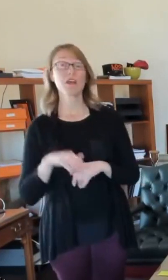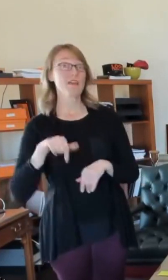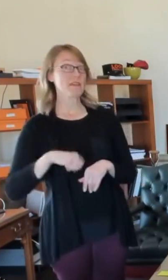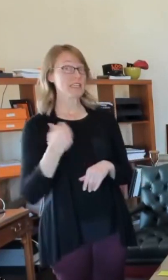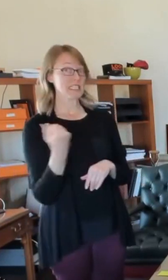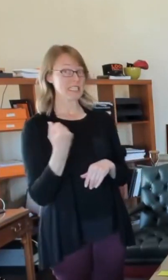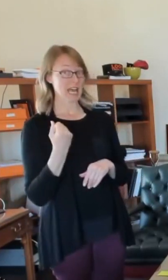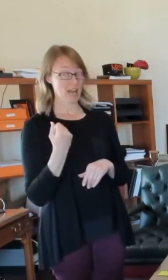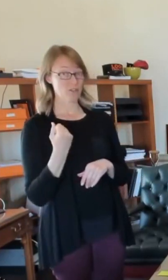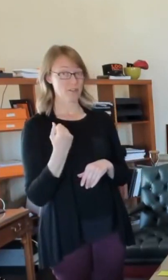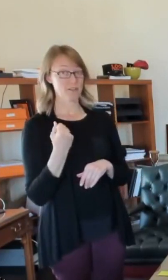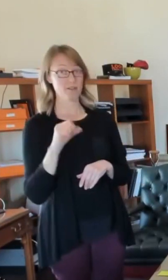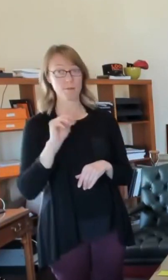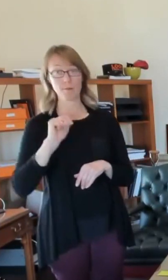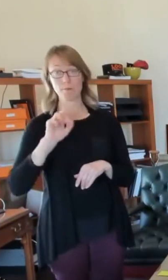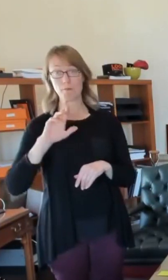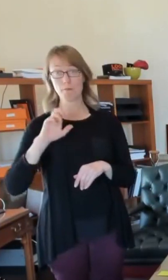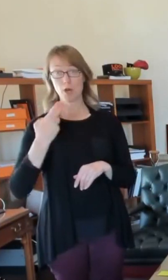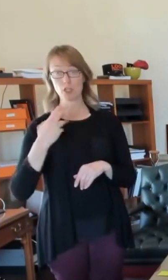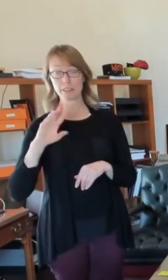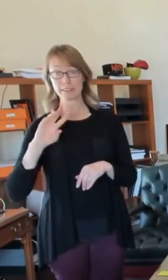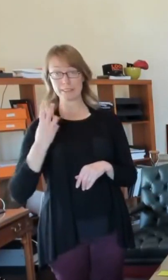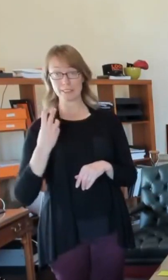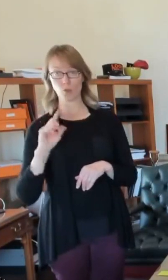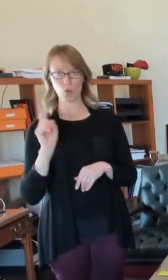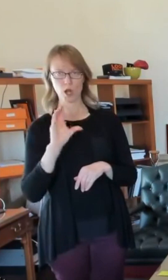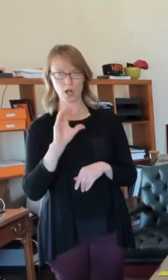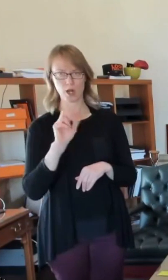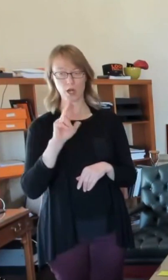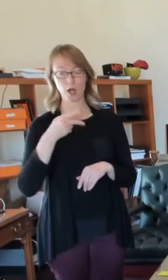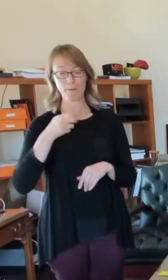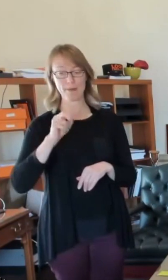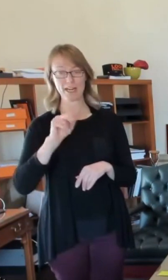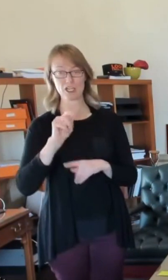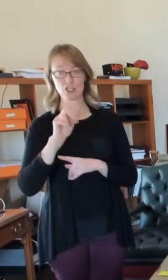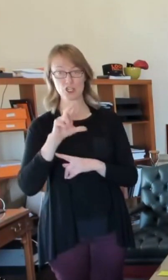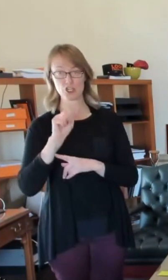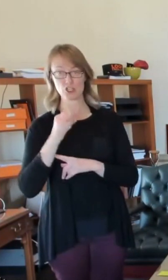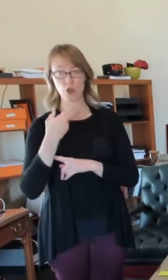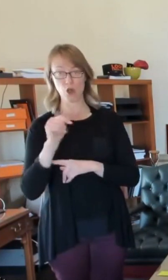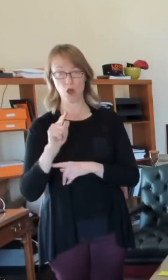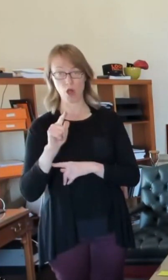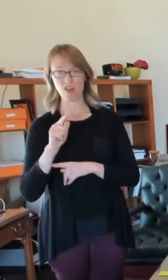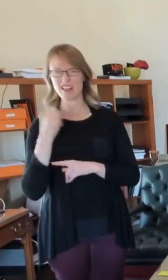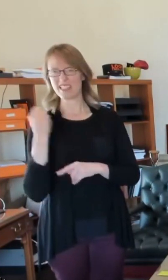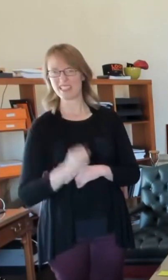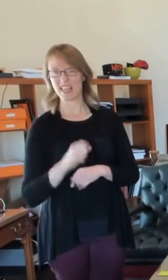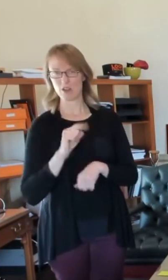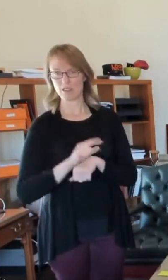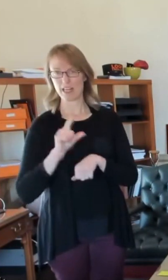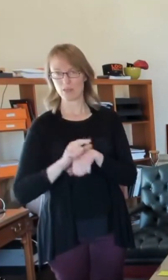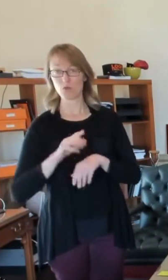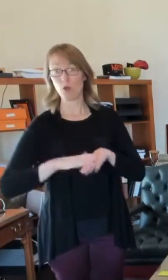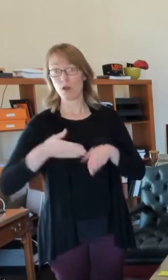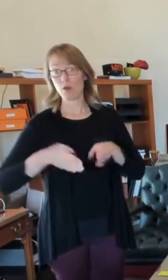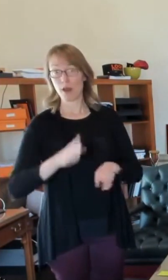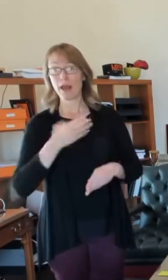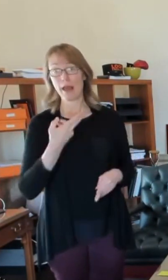another vaccination event. This one will be at Carpenter's Hall in South St. Louis. That's on Hampton.